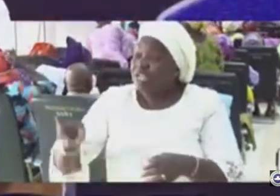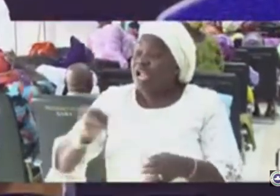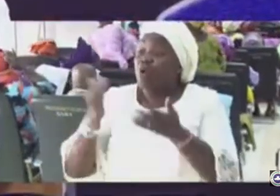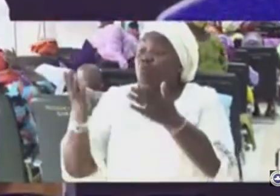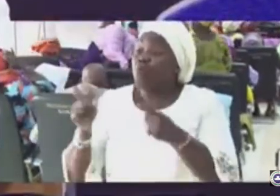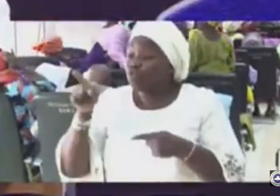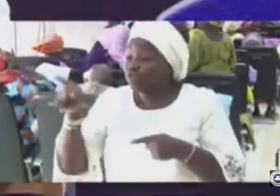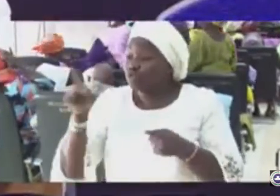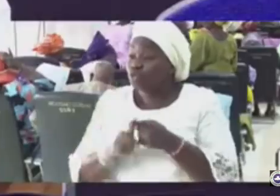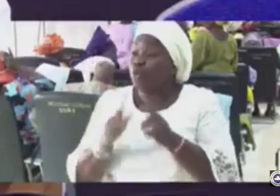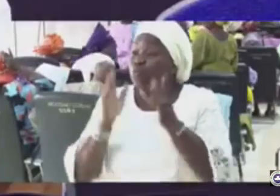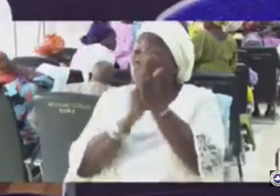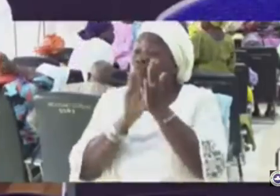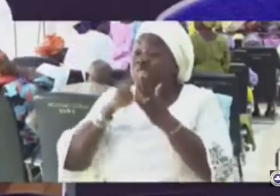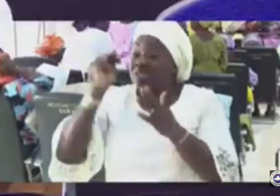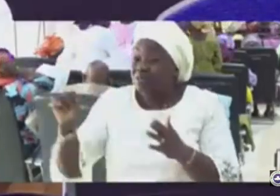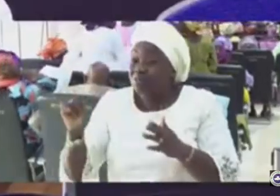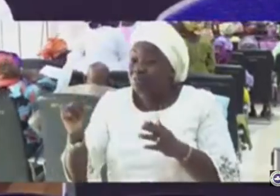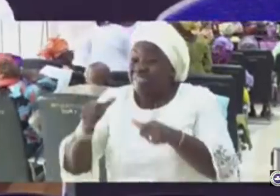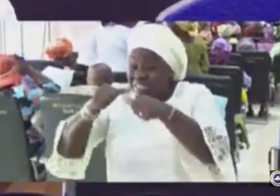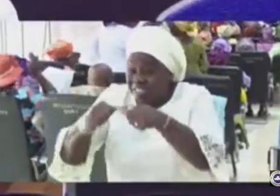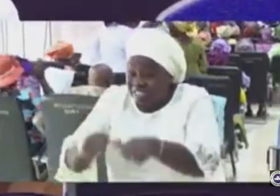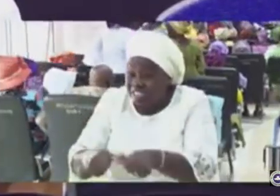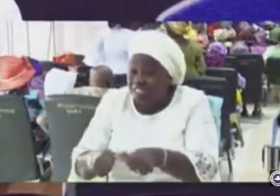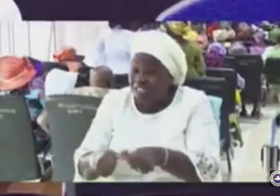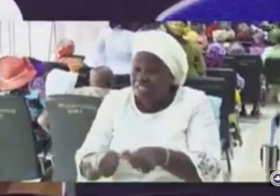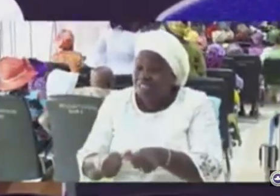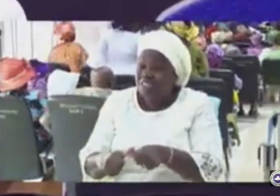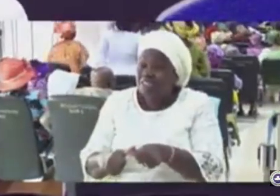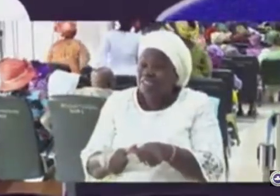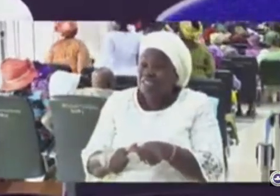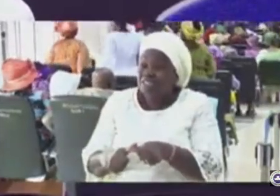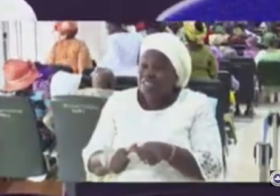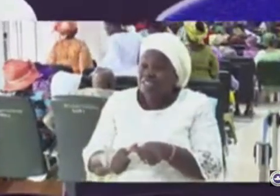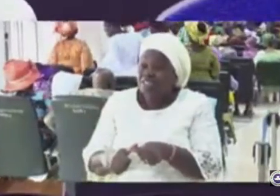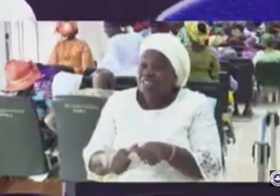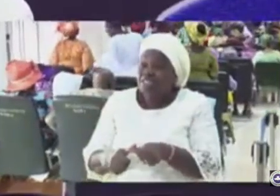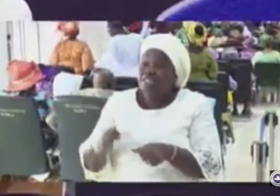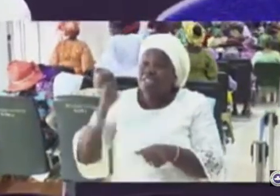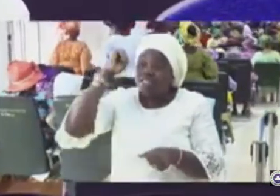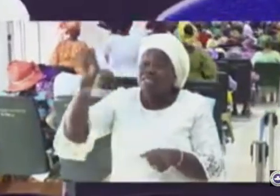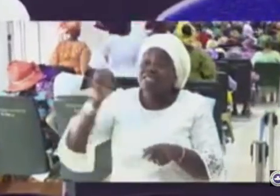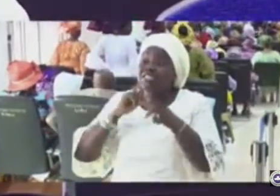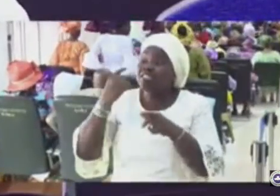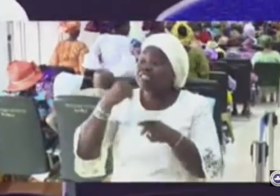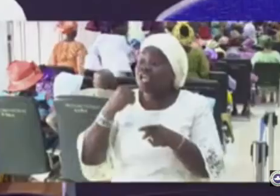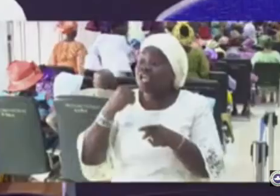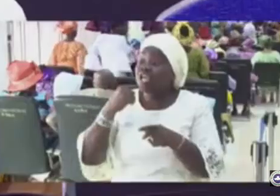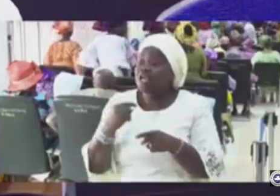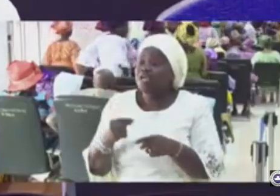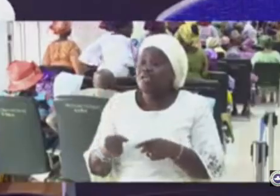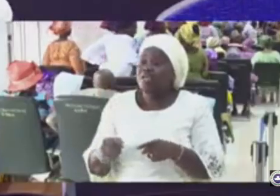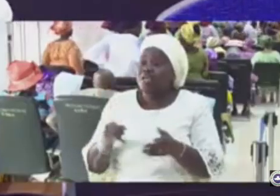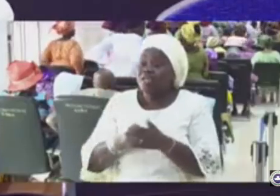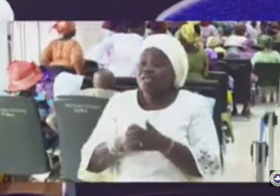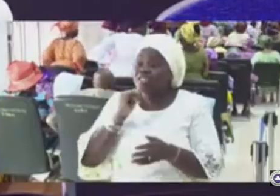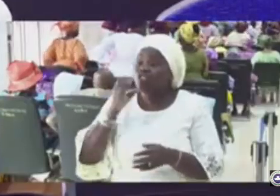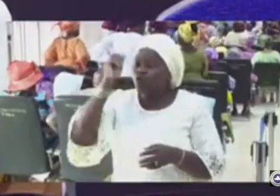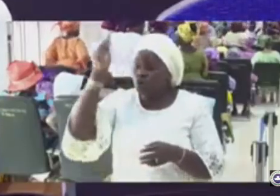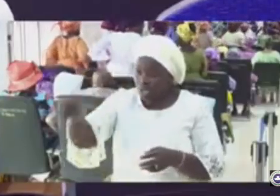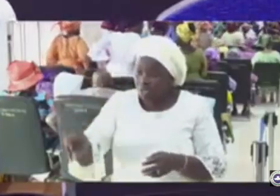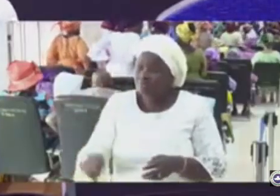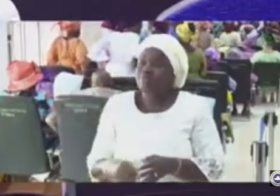He says he's seeking for worshipers. Let him pinpoint you and say, this fellow had praised me more than